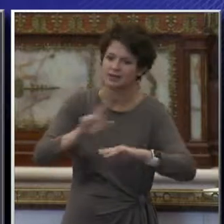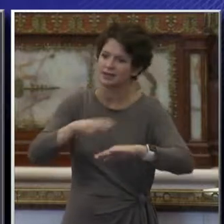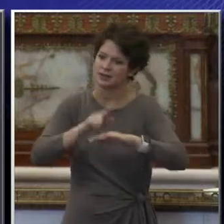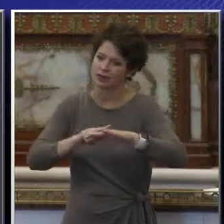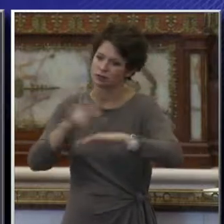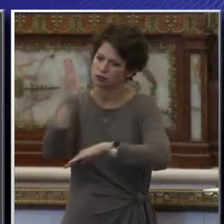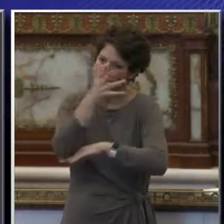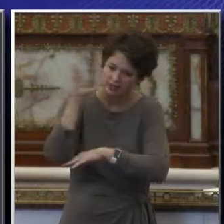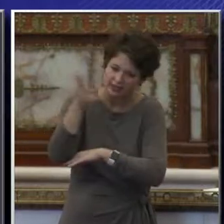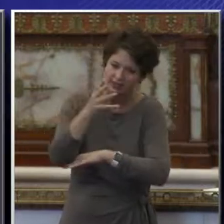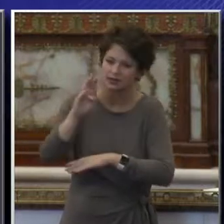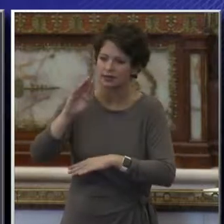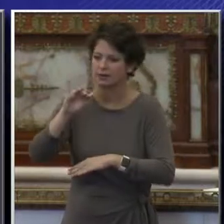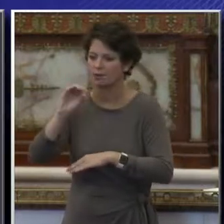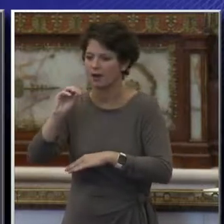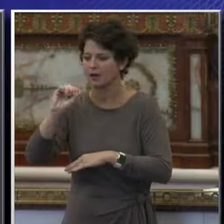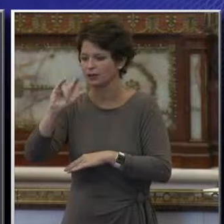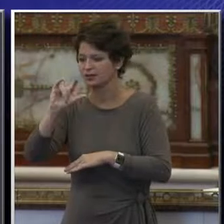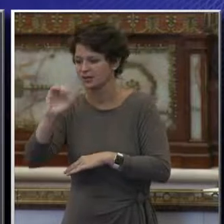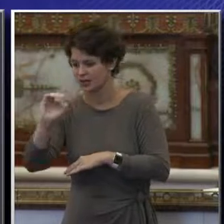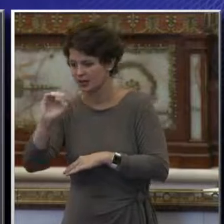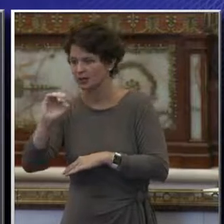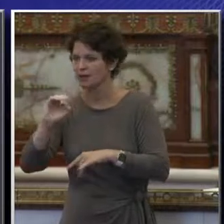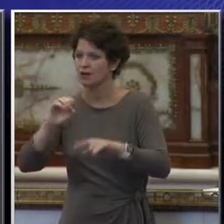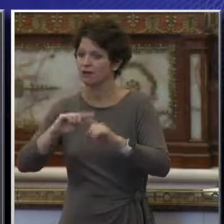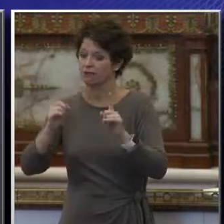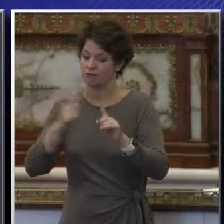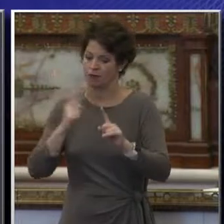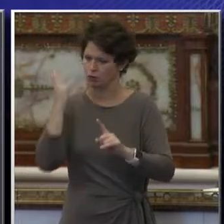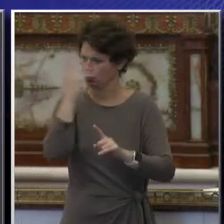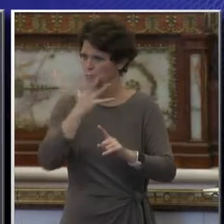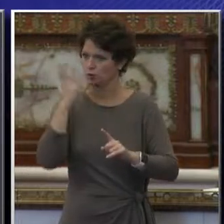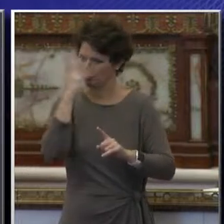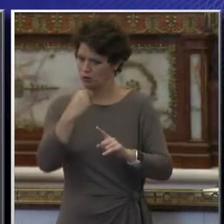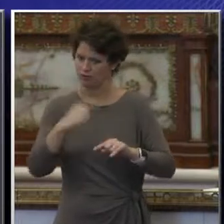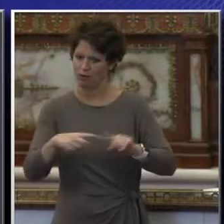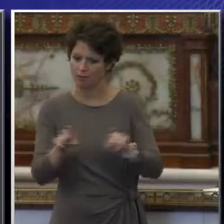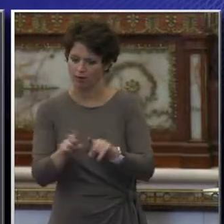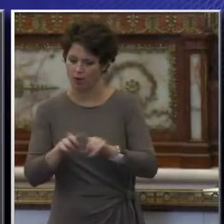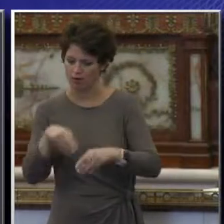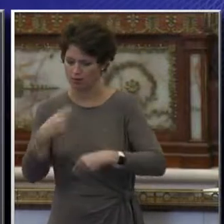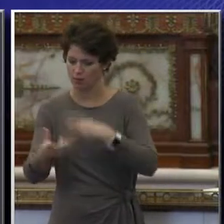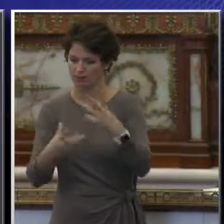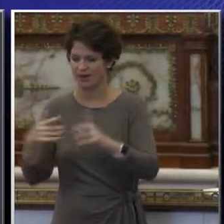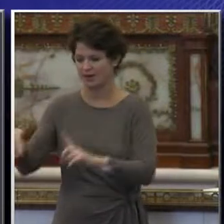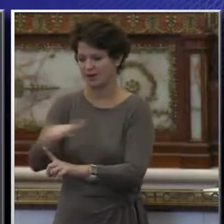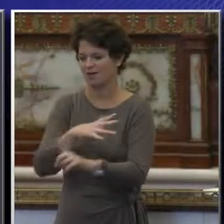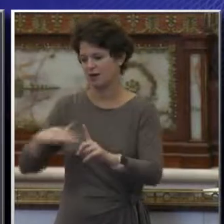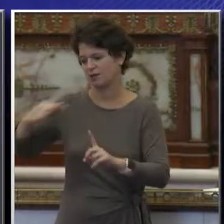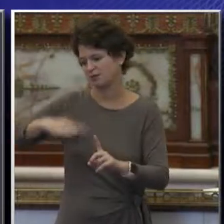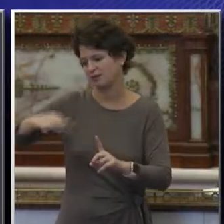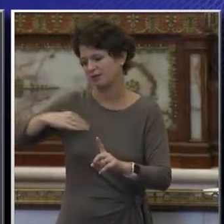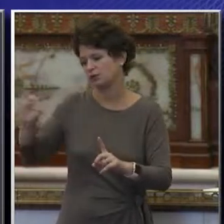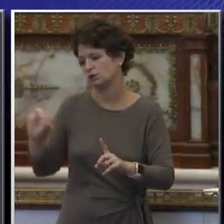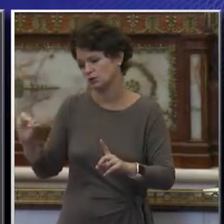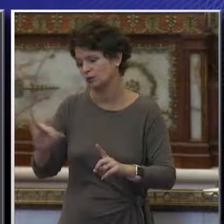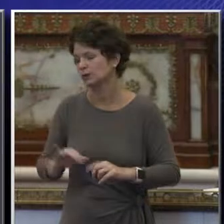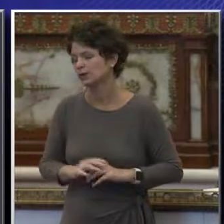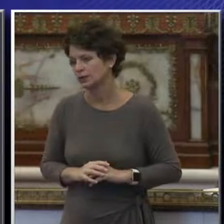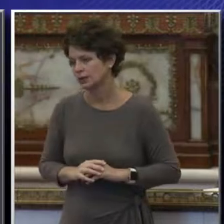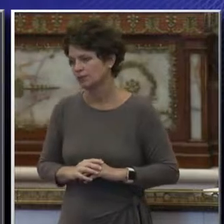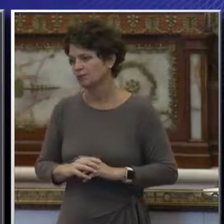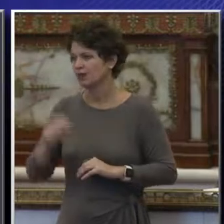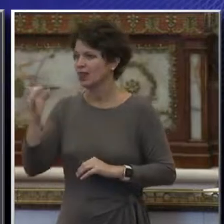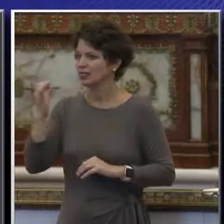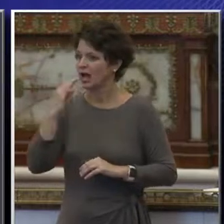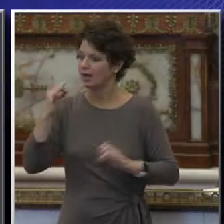landscaping, bioswales that really look good from an aesthetic standpoint, but also provide a lot of environmental benefit as well.